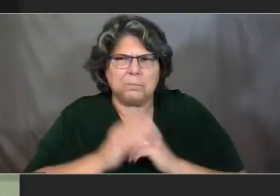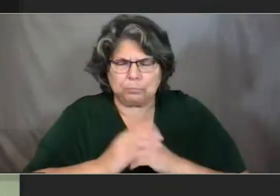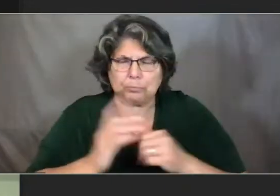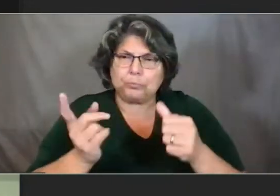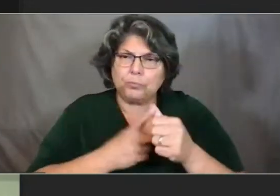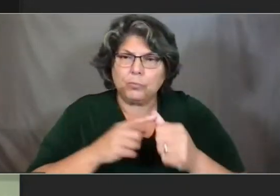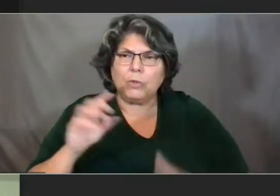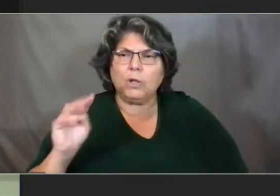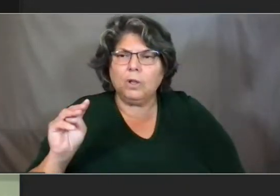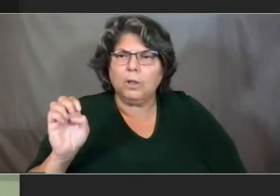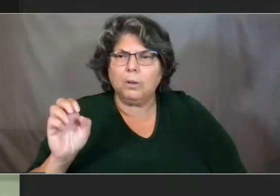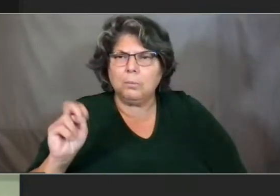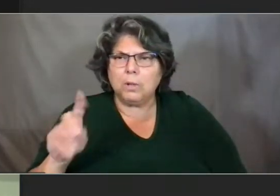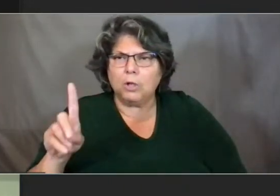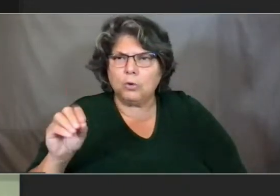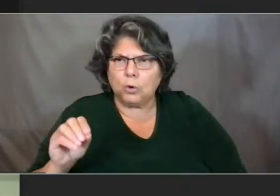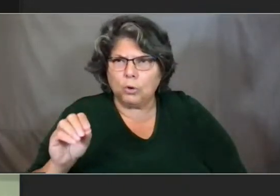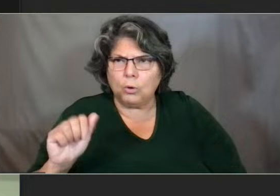Mendocino Action News.